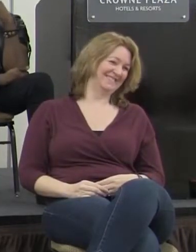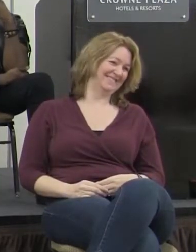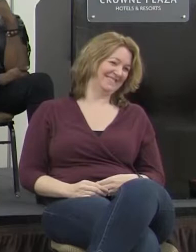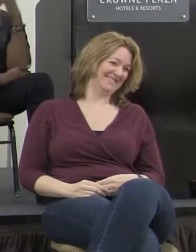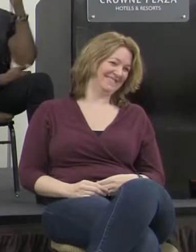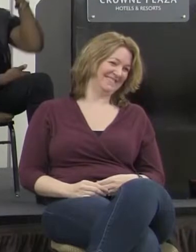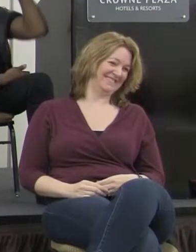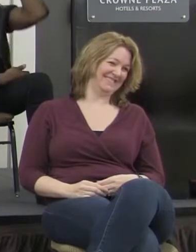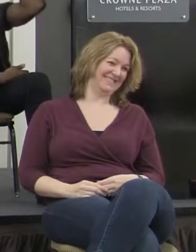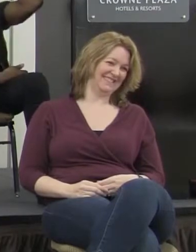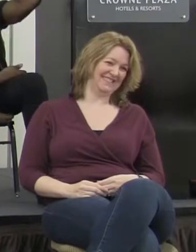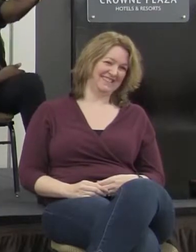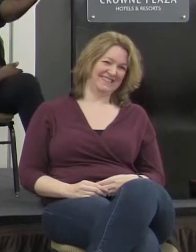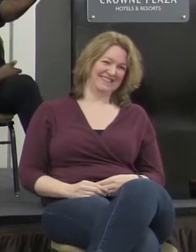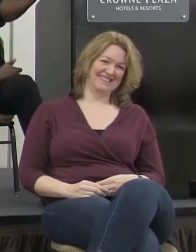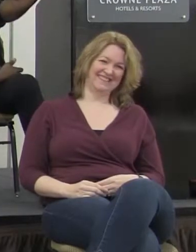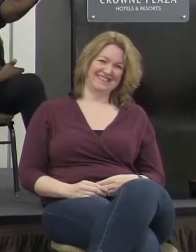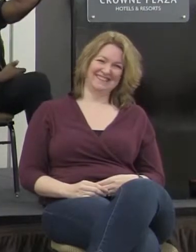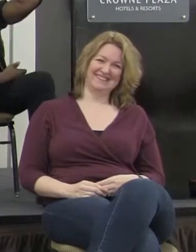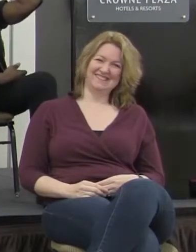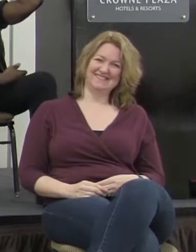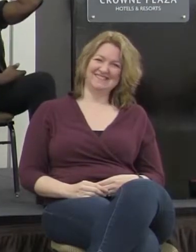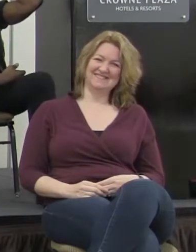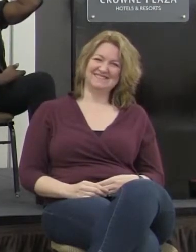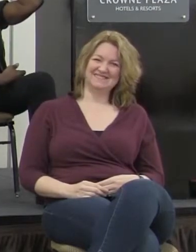Wait a minute.